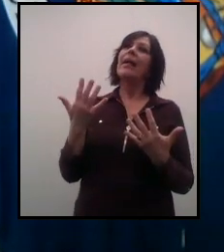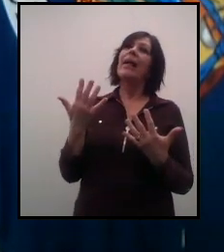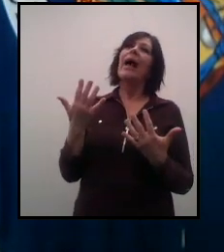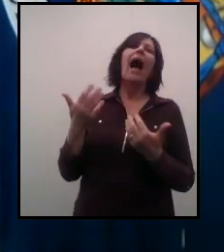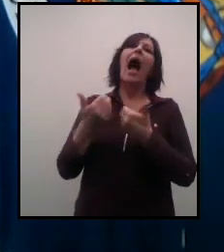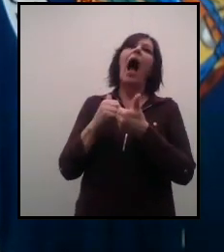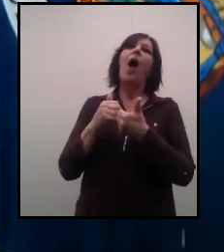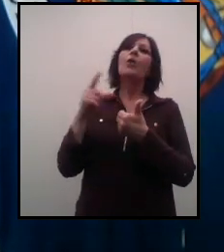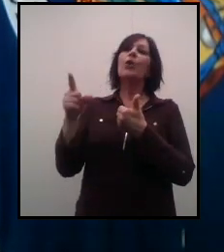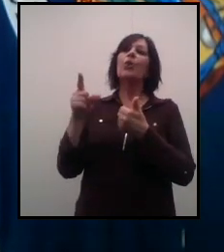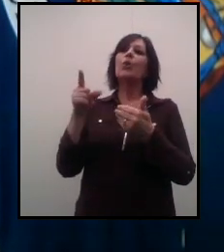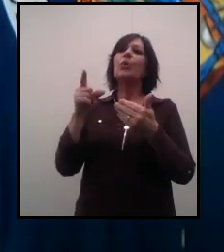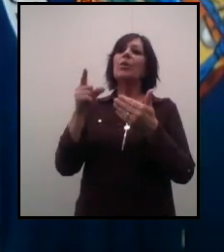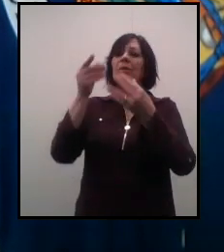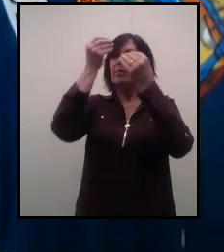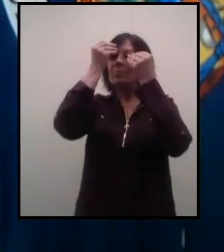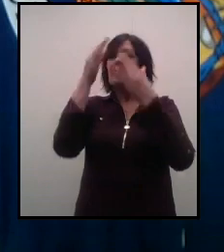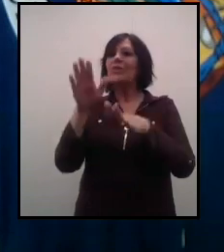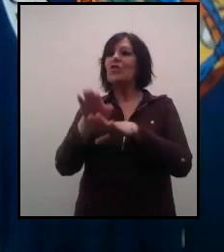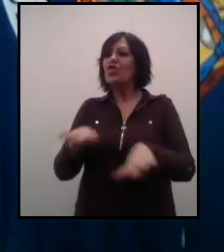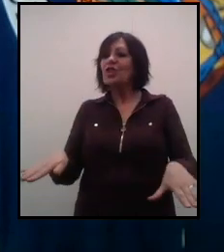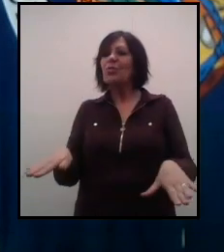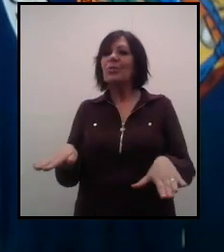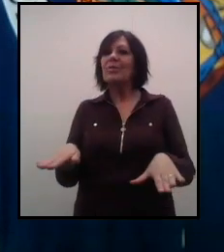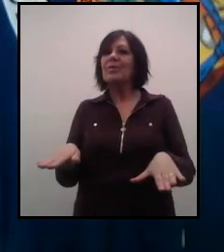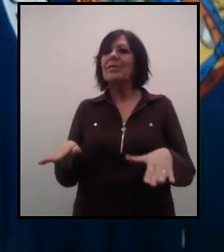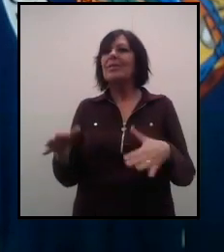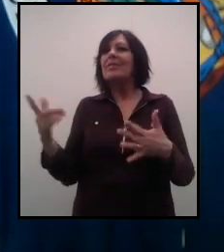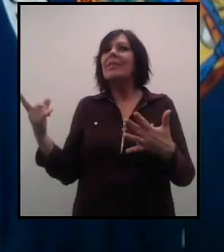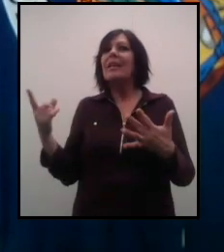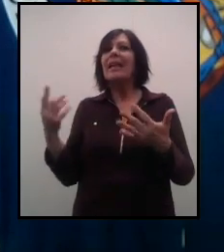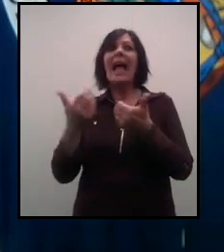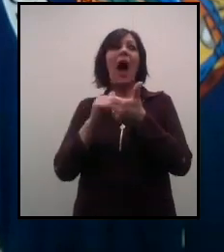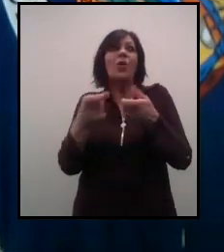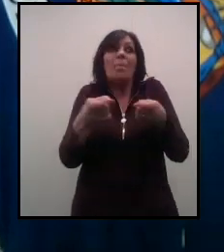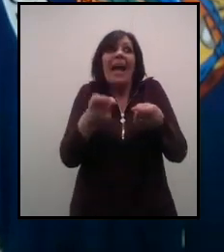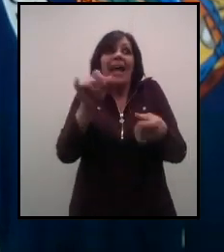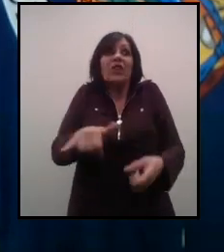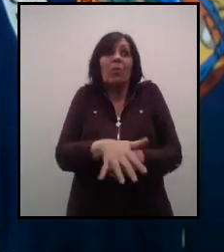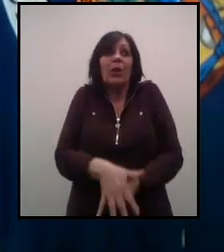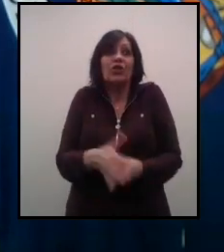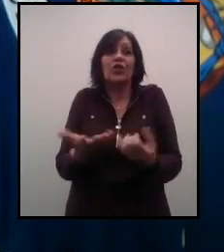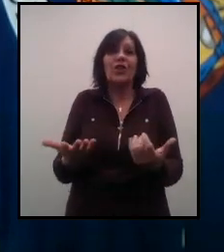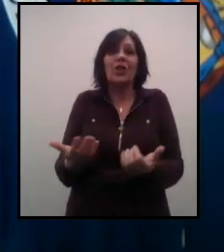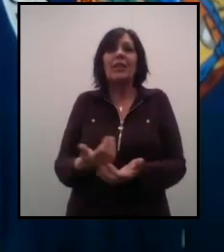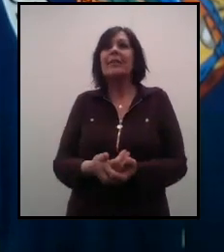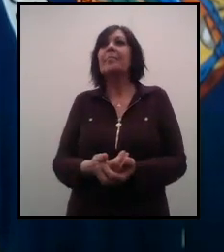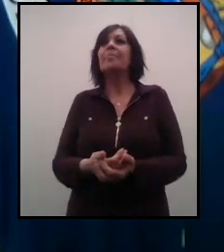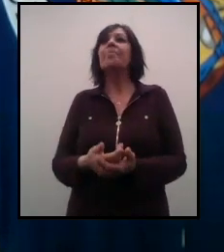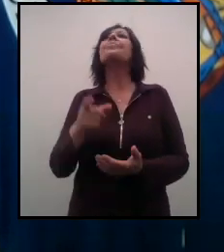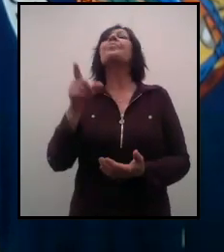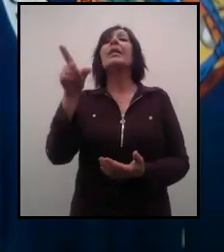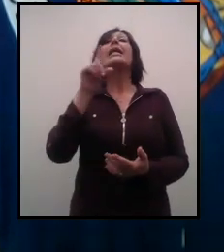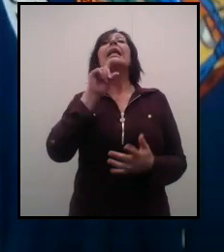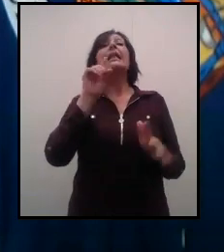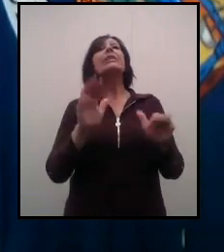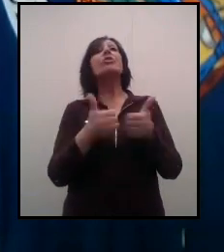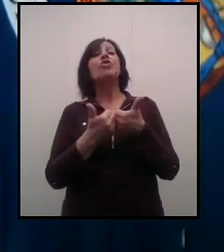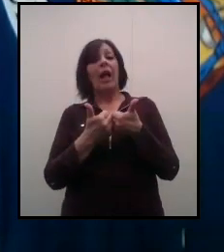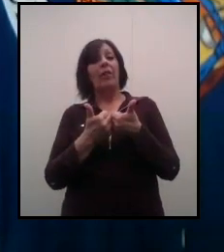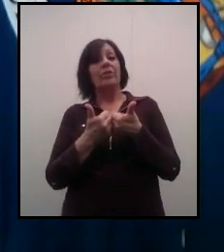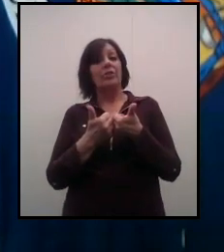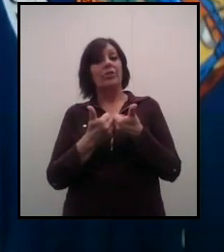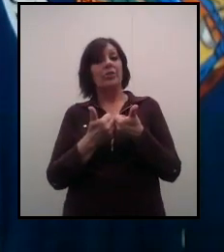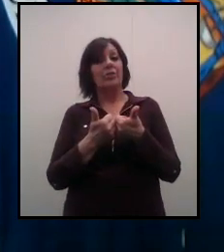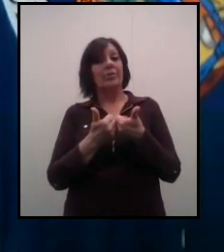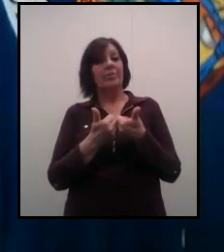So how do you communicate that to your child, number one, and number two, how do you manage that pressure? So that is a challenge, and